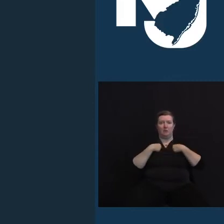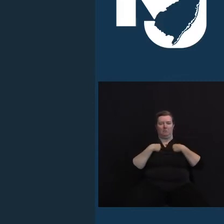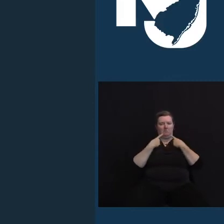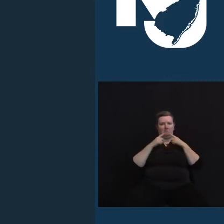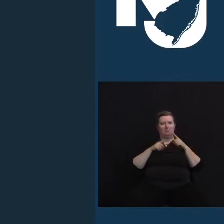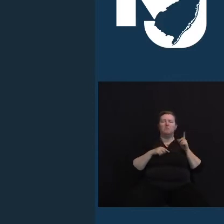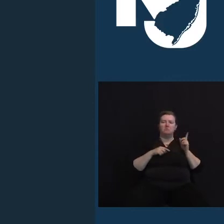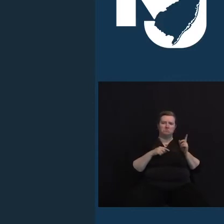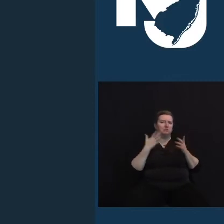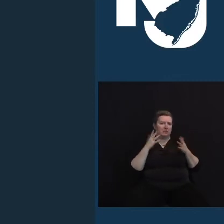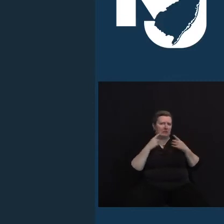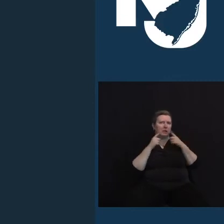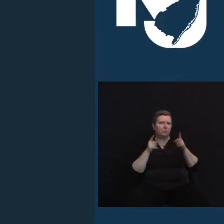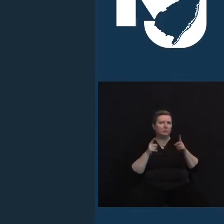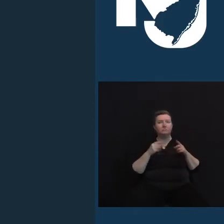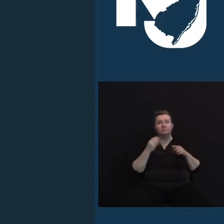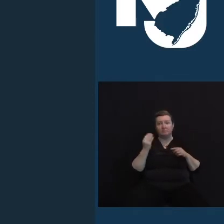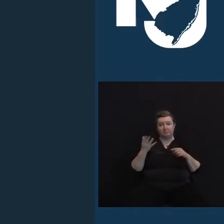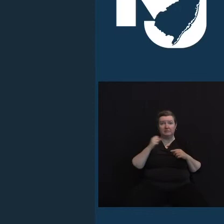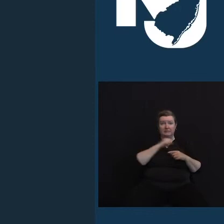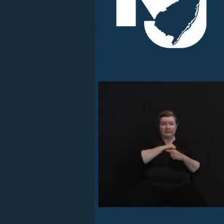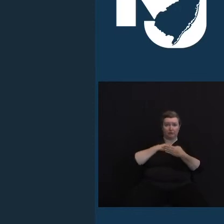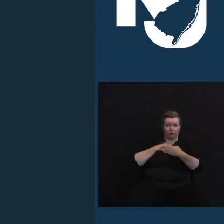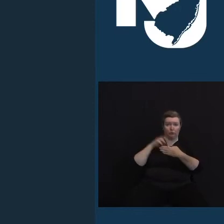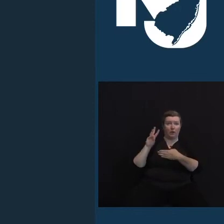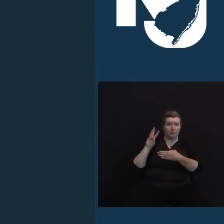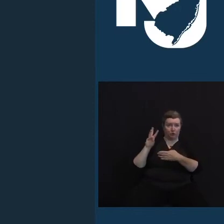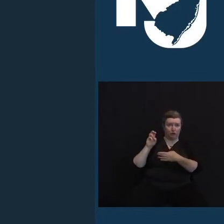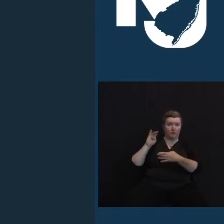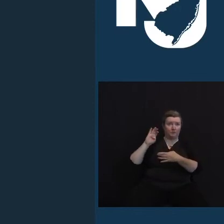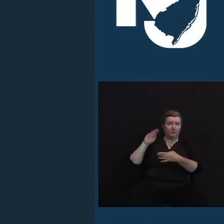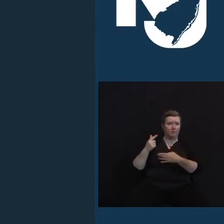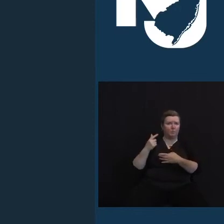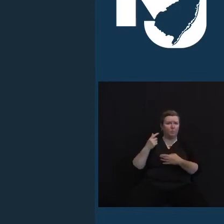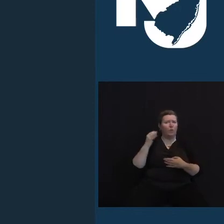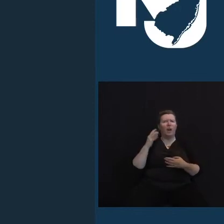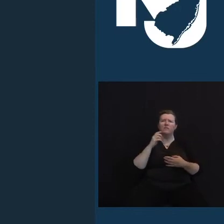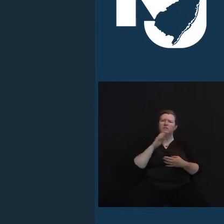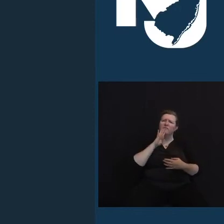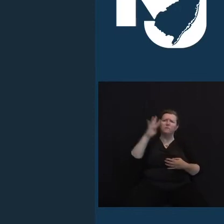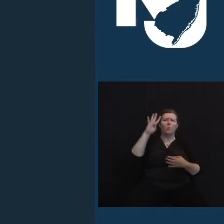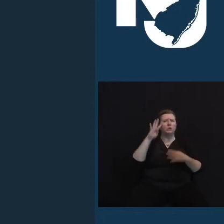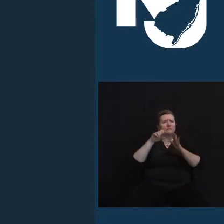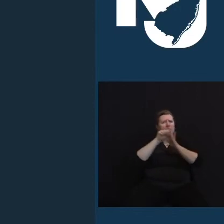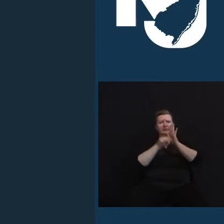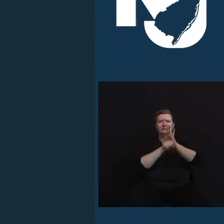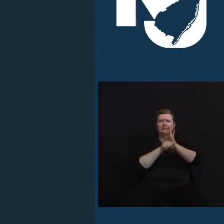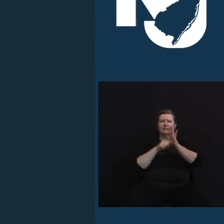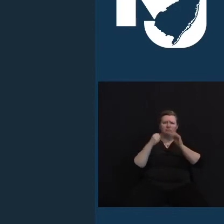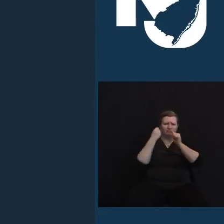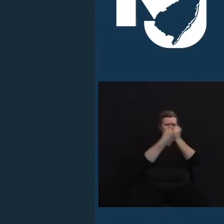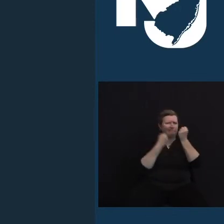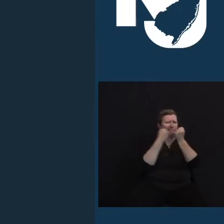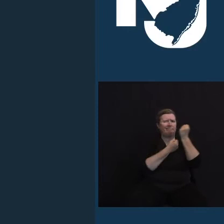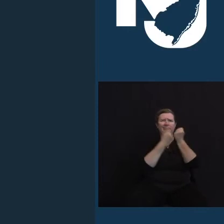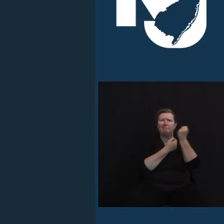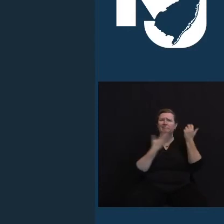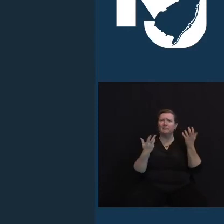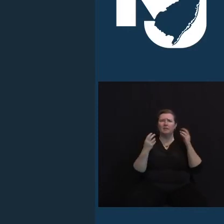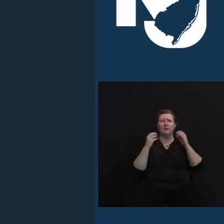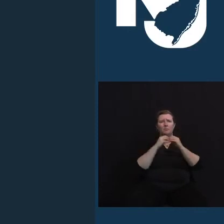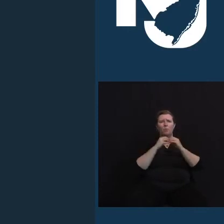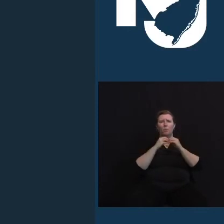to say that Senator Weinberg has been a singular voice in the State House, championing progressive action since she entered